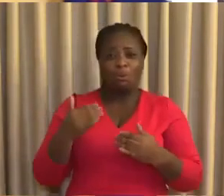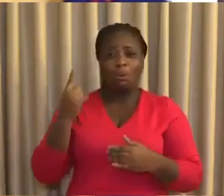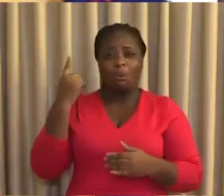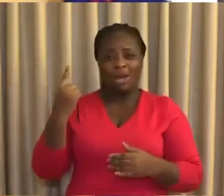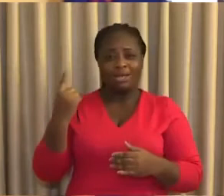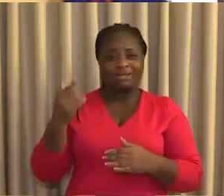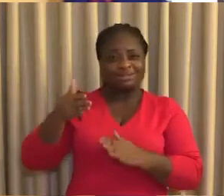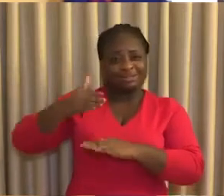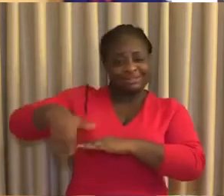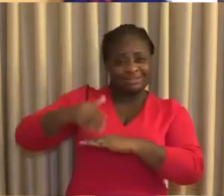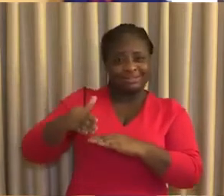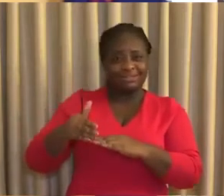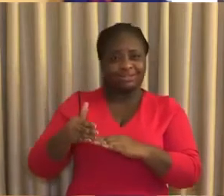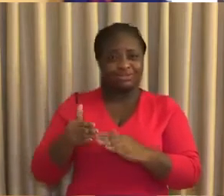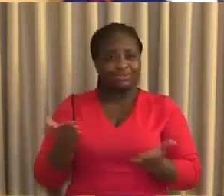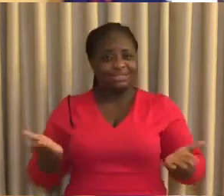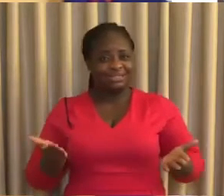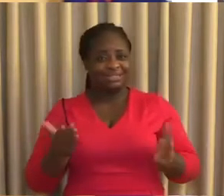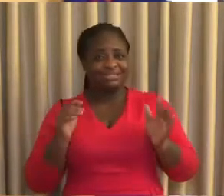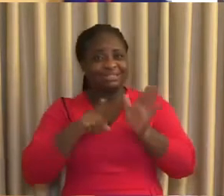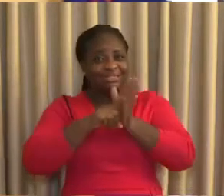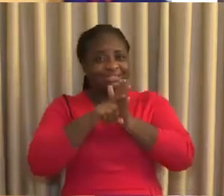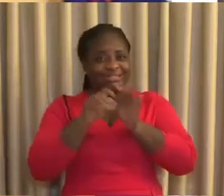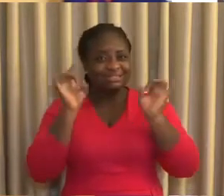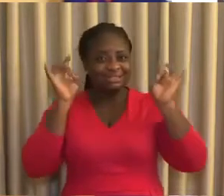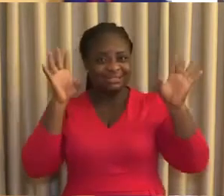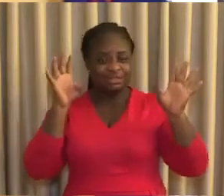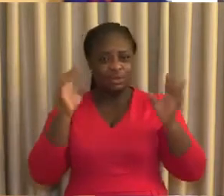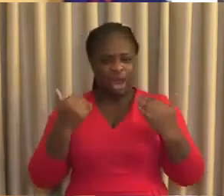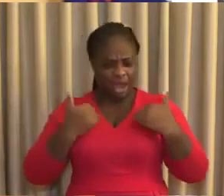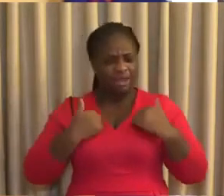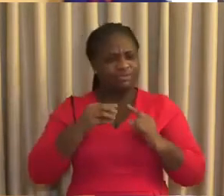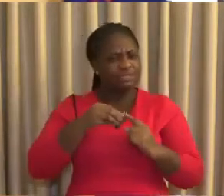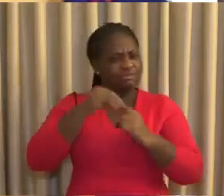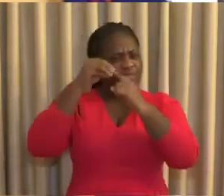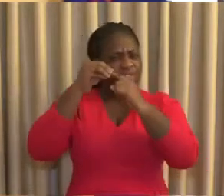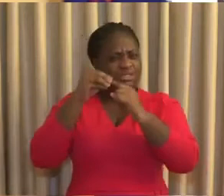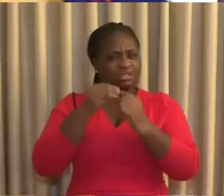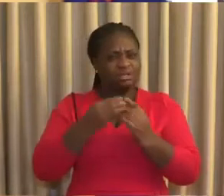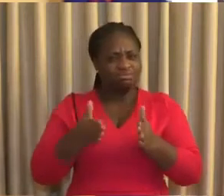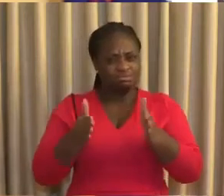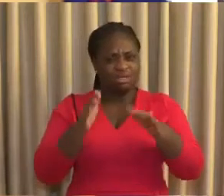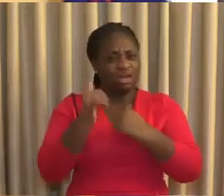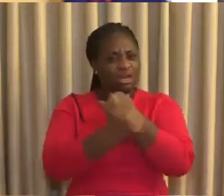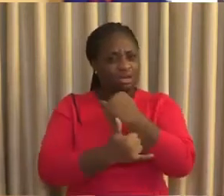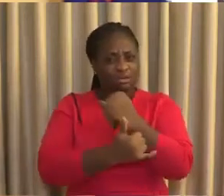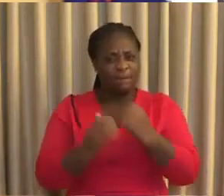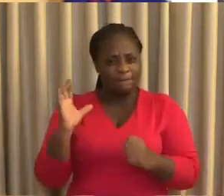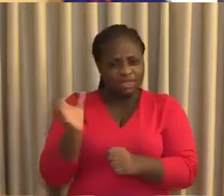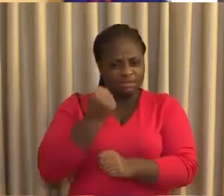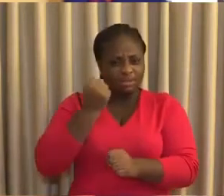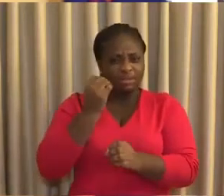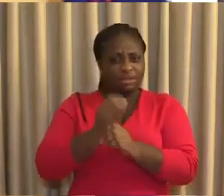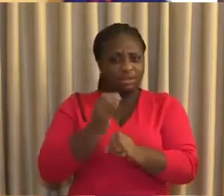one-size-fits-all approach to this pandemic. We have a unique situation in our country, and we must take it into